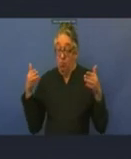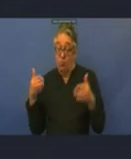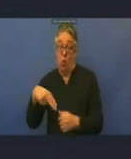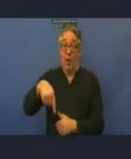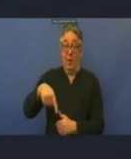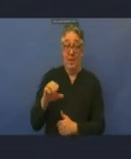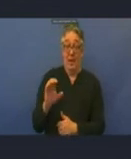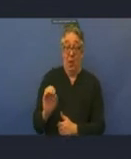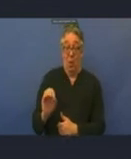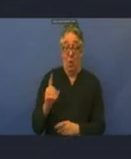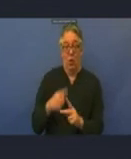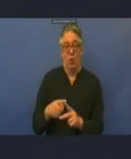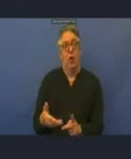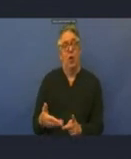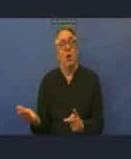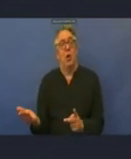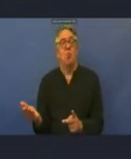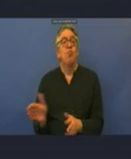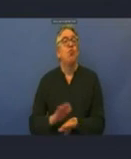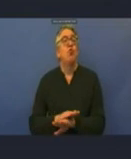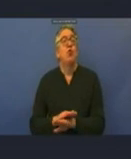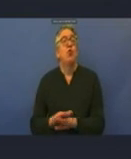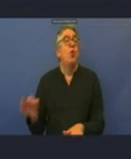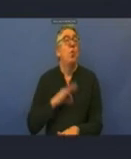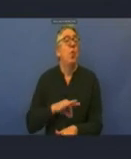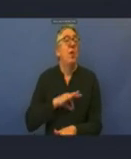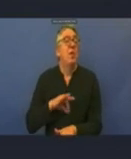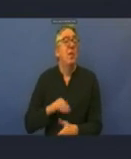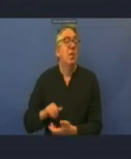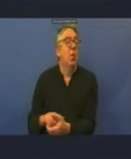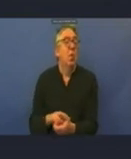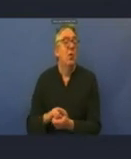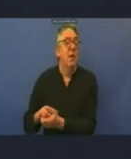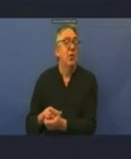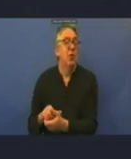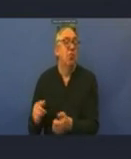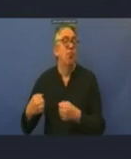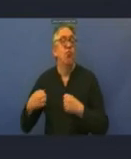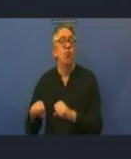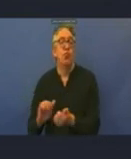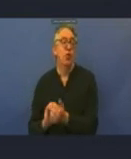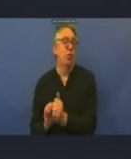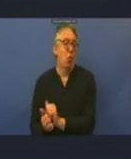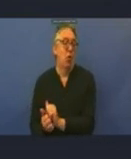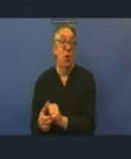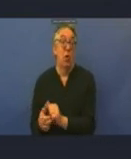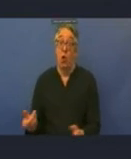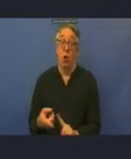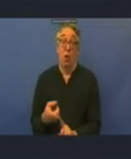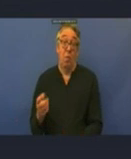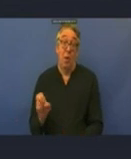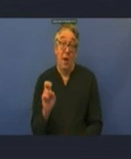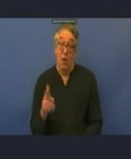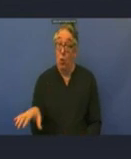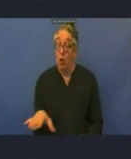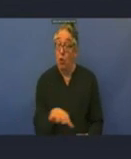non-for-profit organizations active in the field of sport. They can be based in EU member states or countries associated